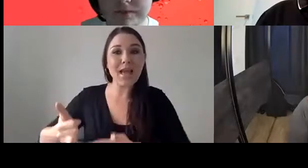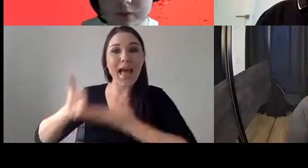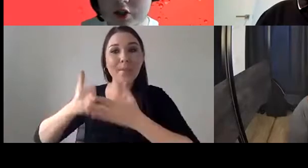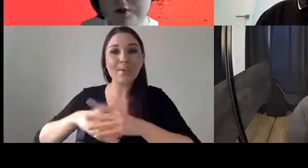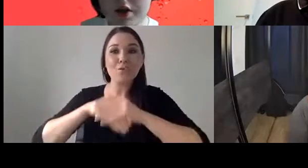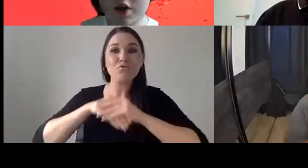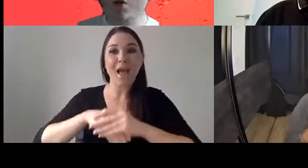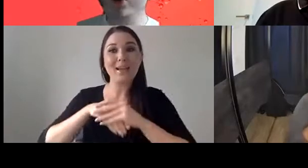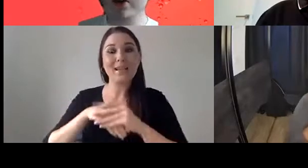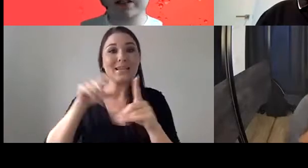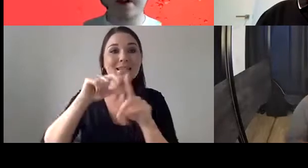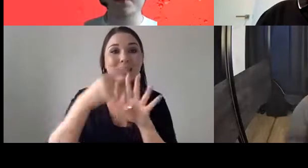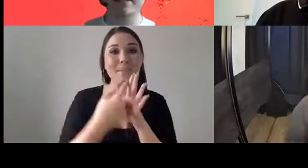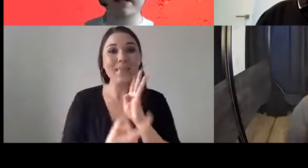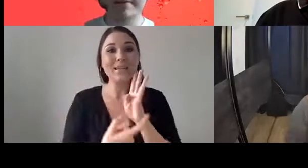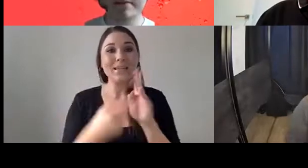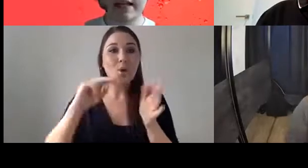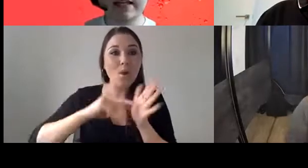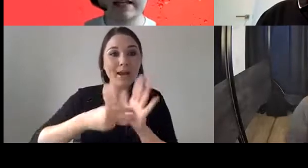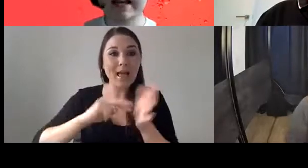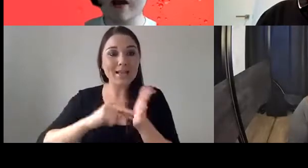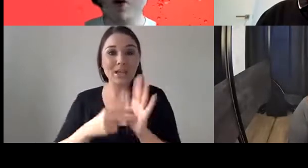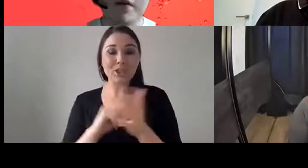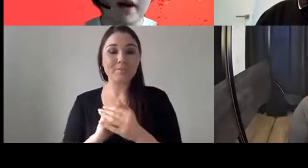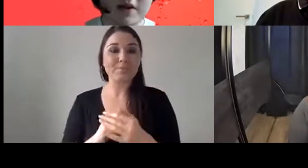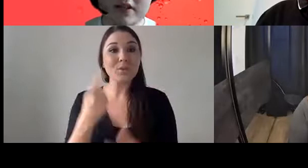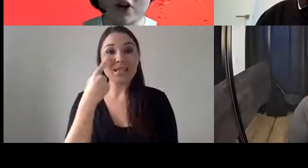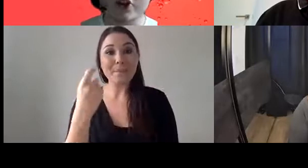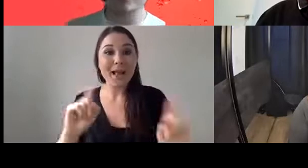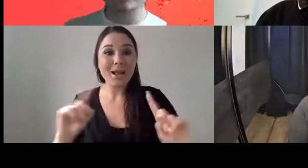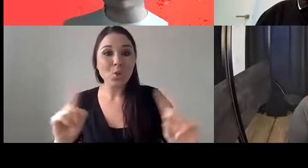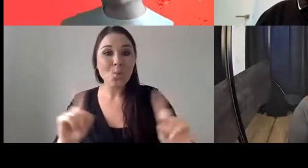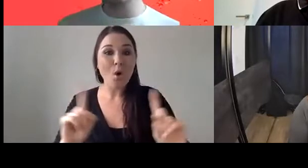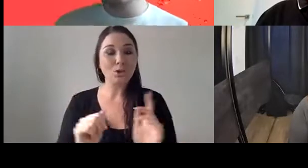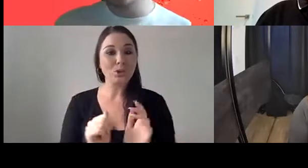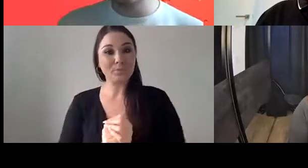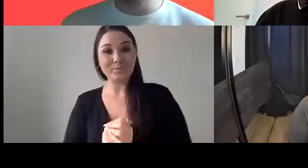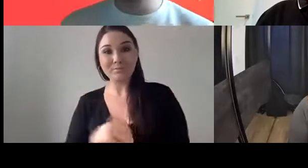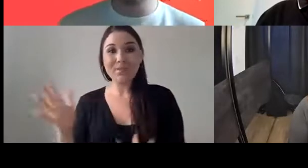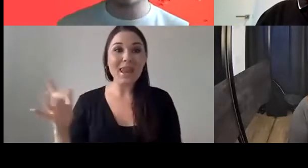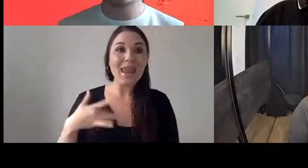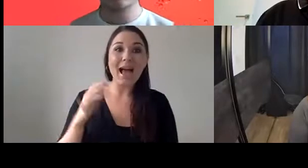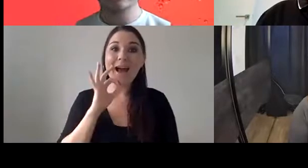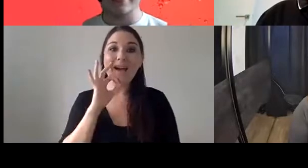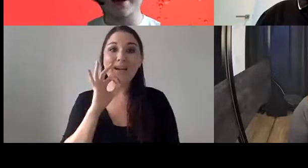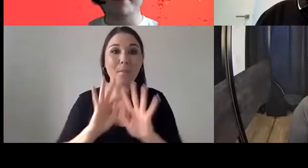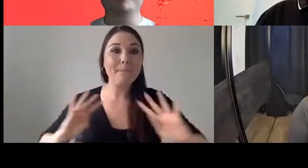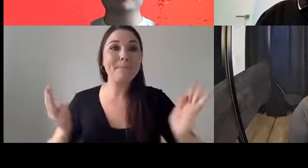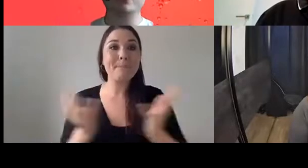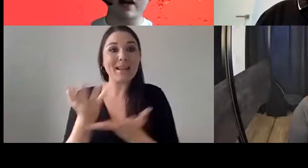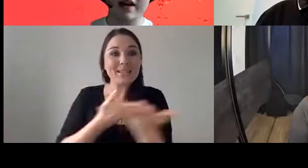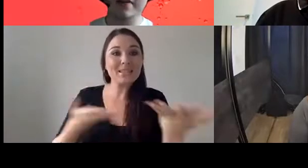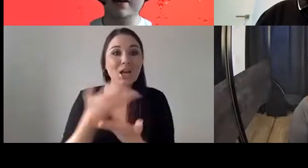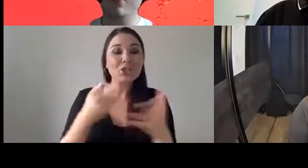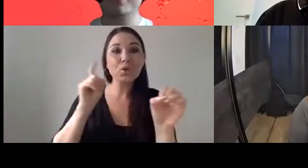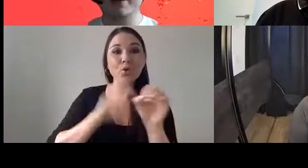organization. So what you can expect from today is an hour of a panel discussion with a live Q&A at the end of the session. And then we